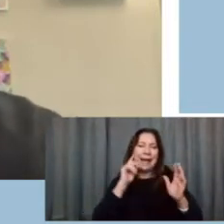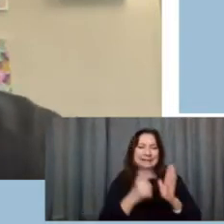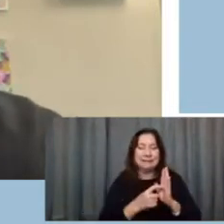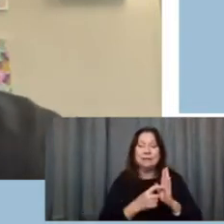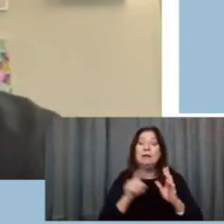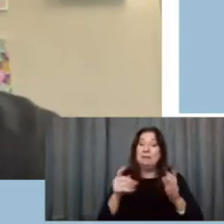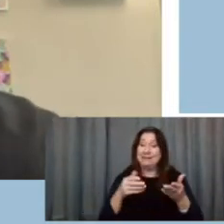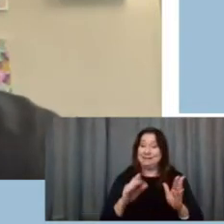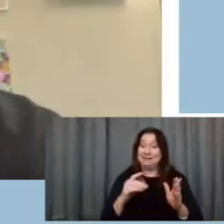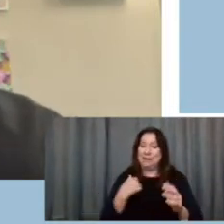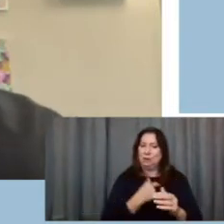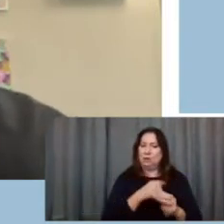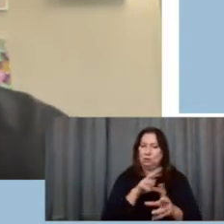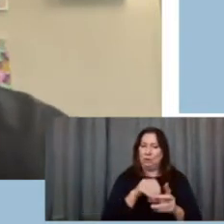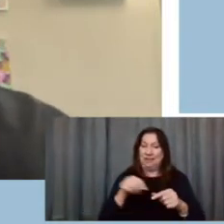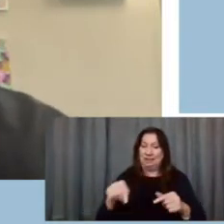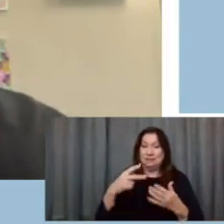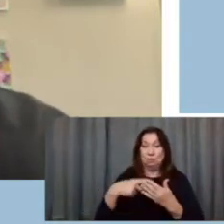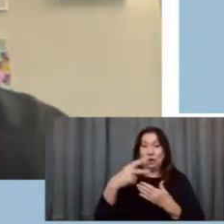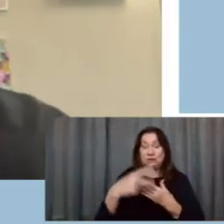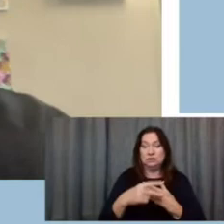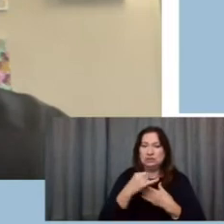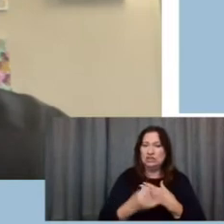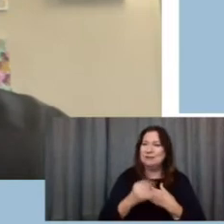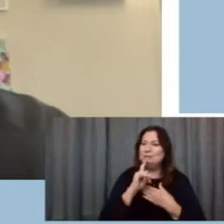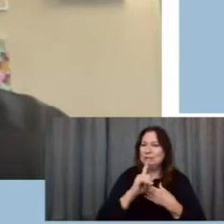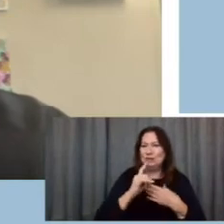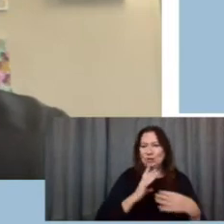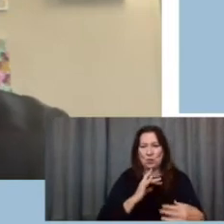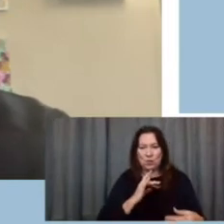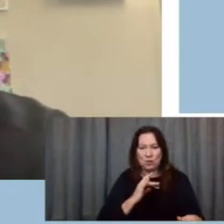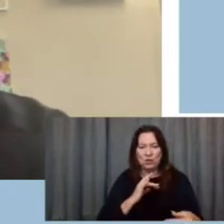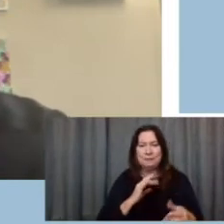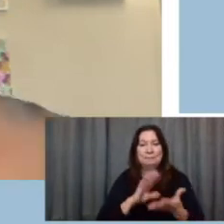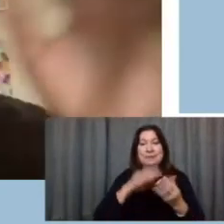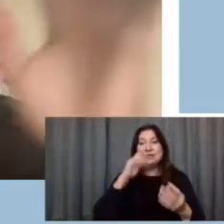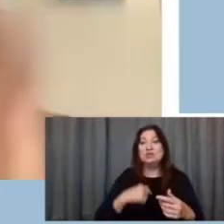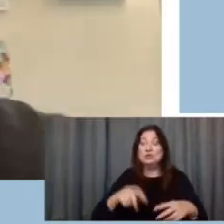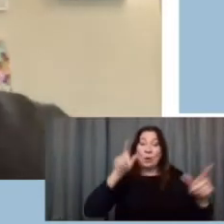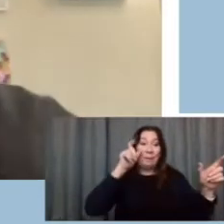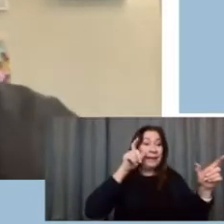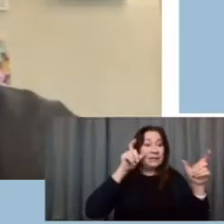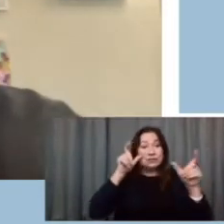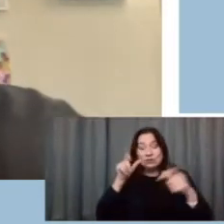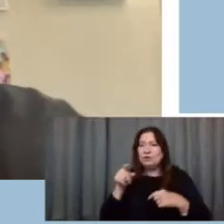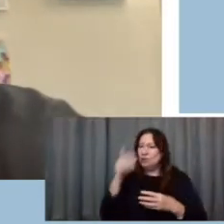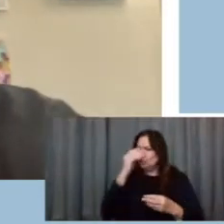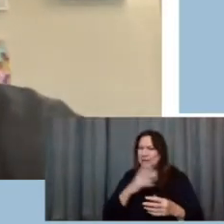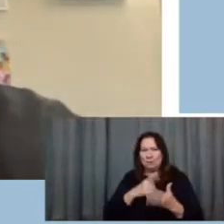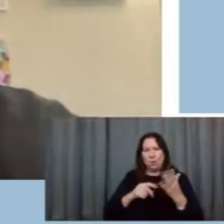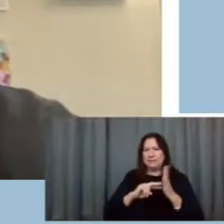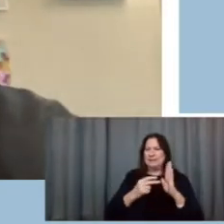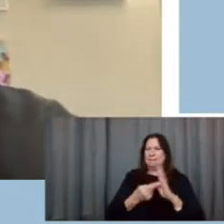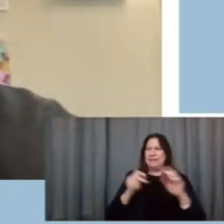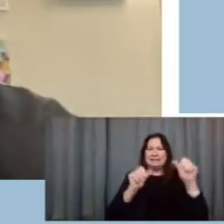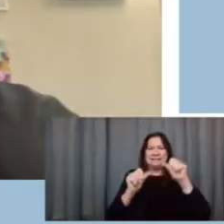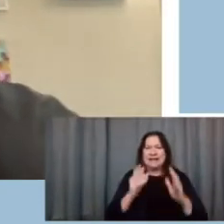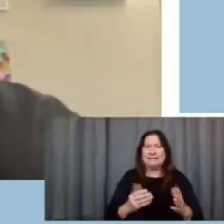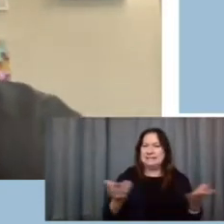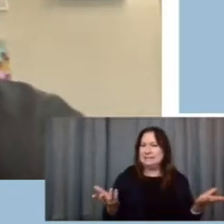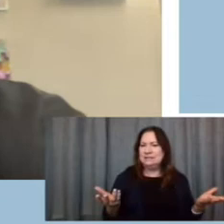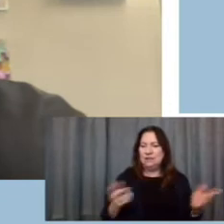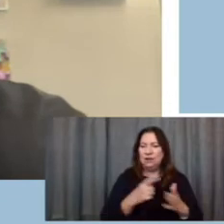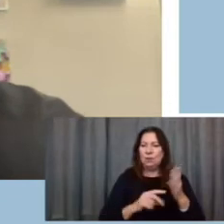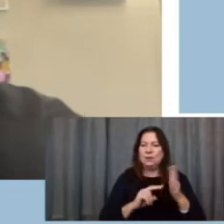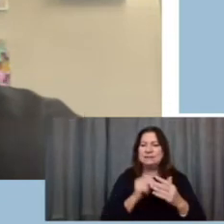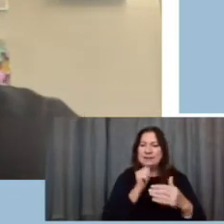within this project, which has been really cool, to have students go and take pictures of, like, you tell me, what does it mean to be a scientist as an